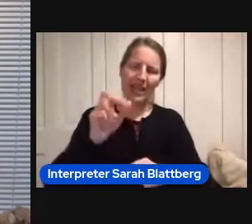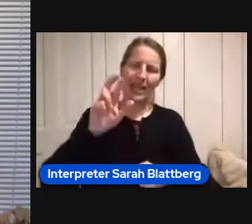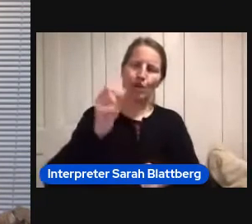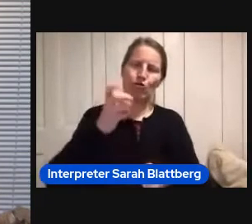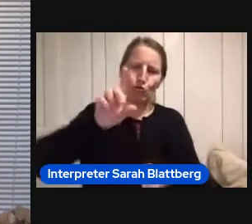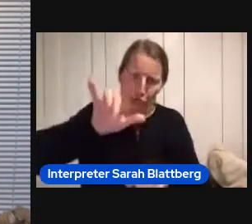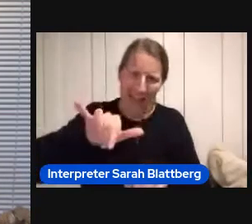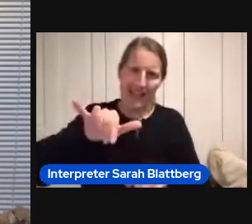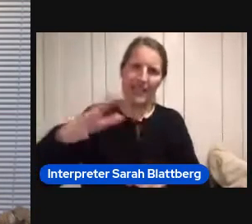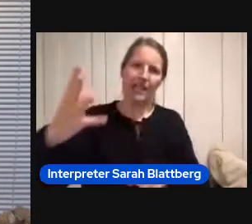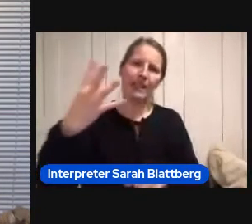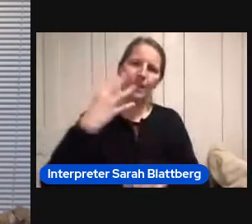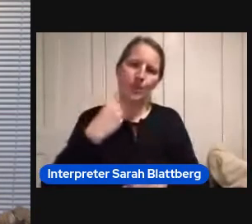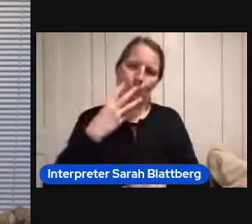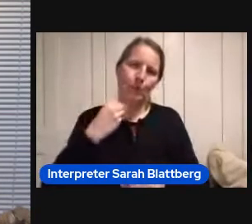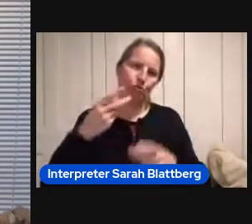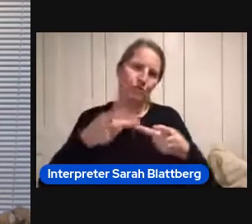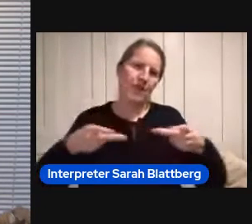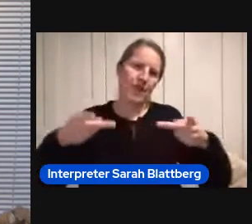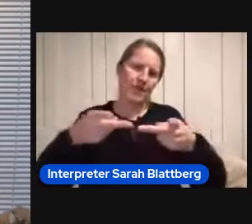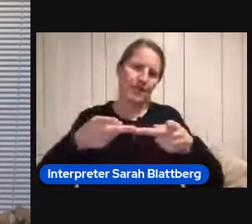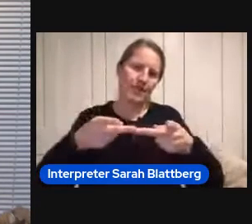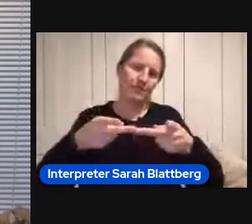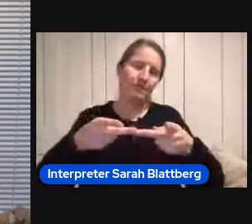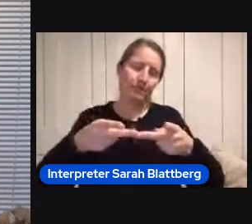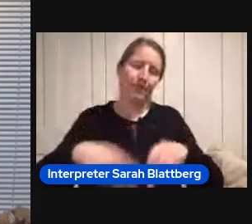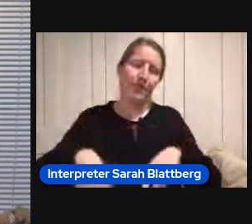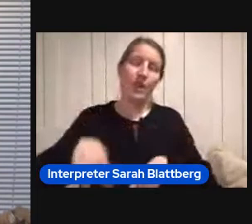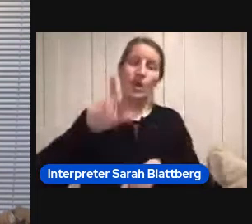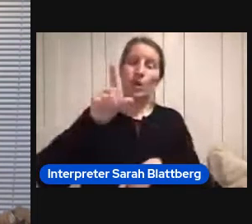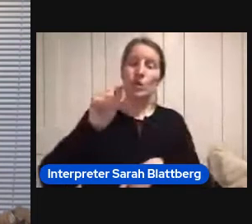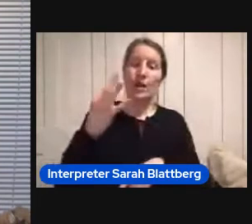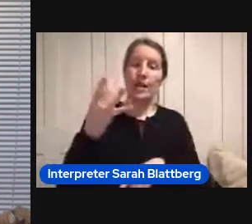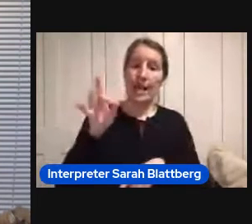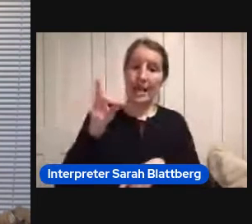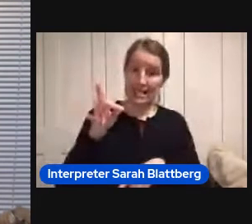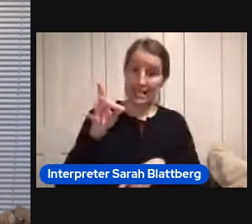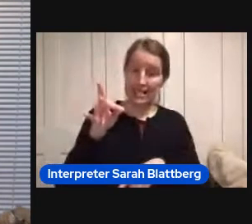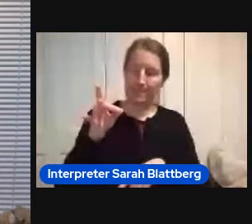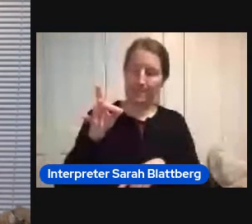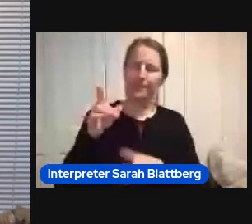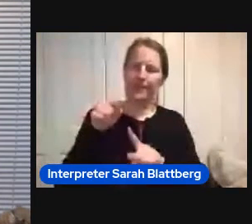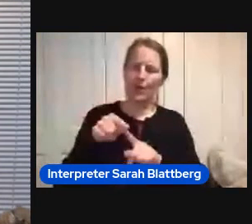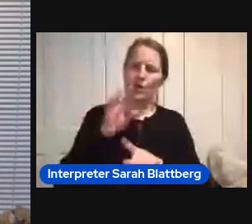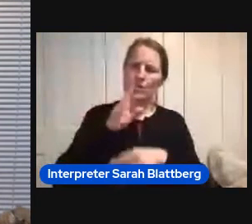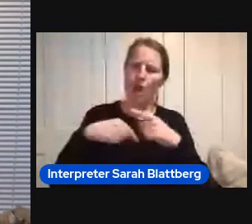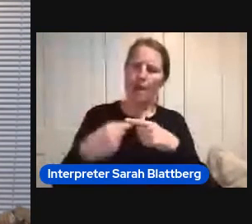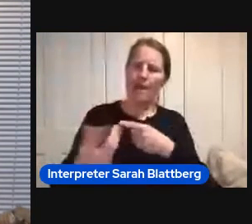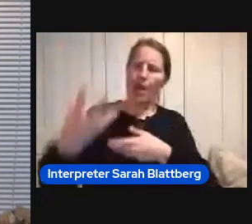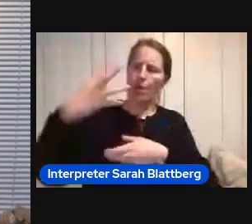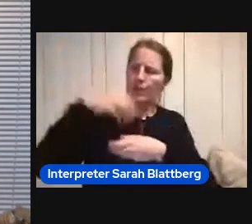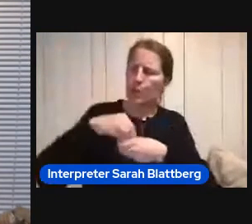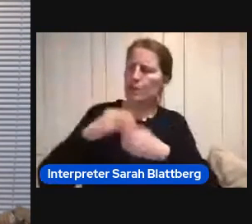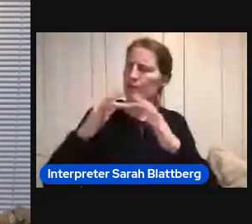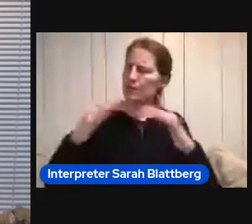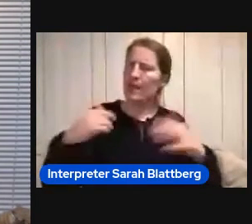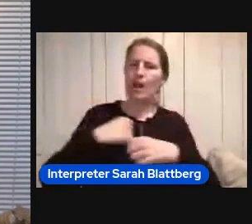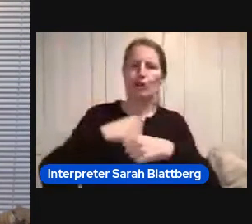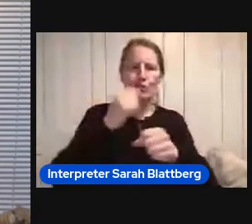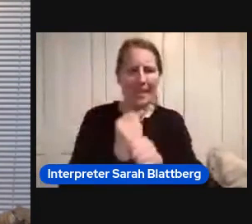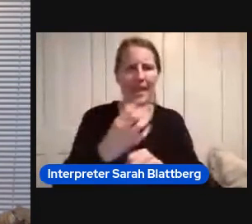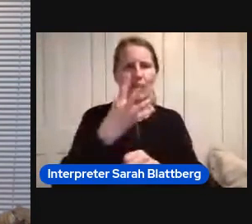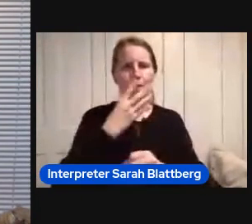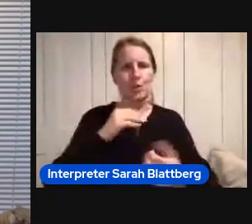Jewish spaces. In 2018, we embraced inclusivity and diversity to create a Jewish